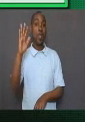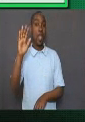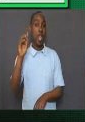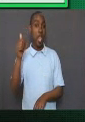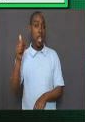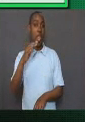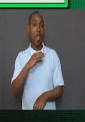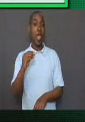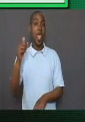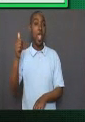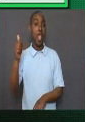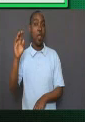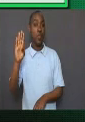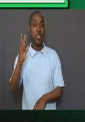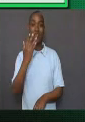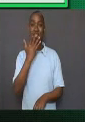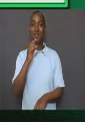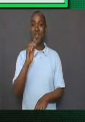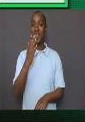type AB blood.